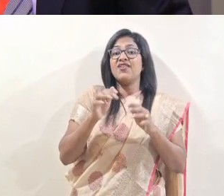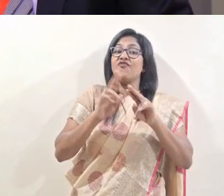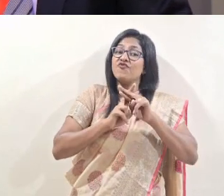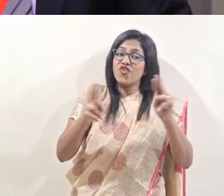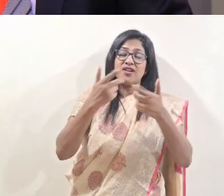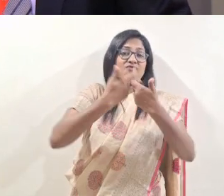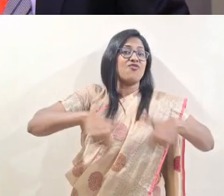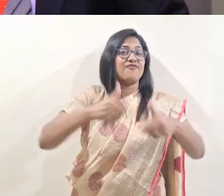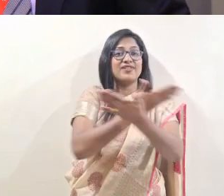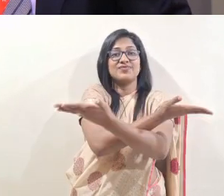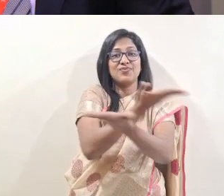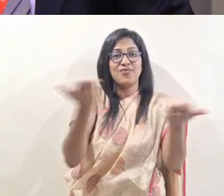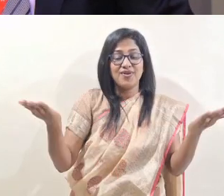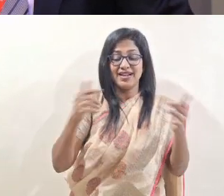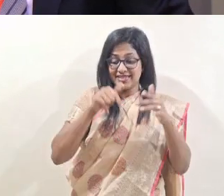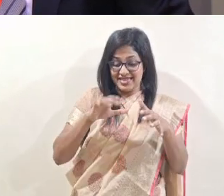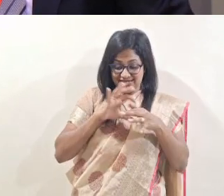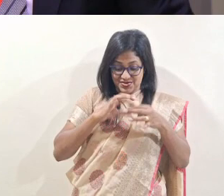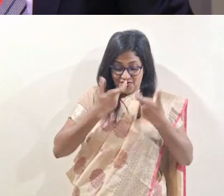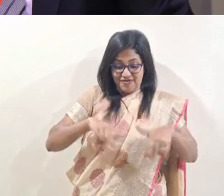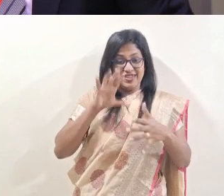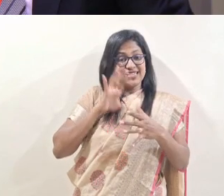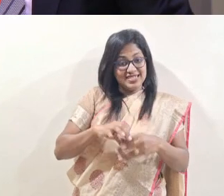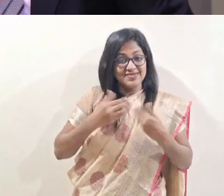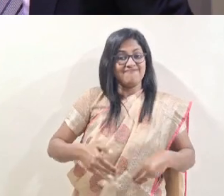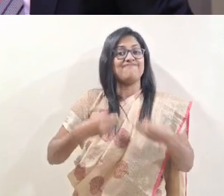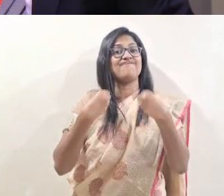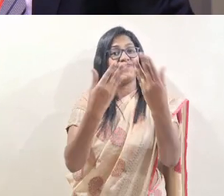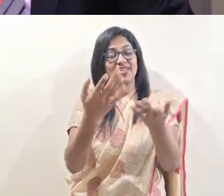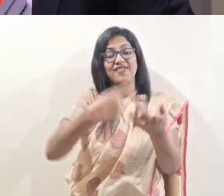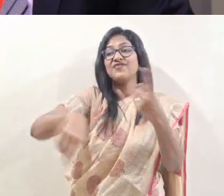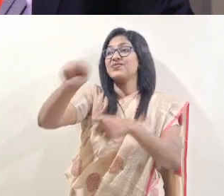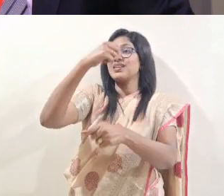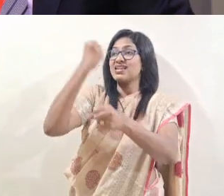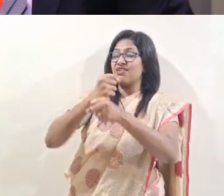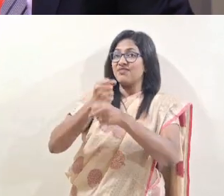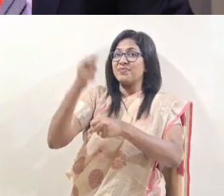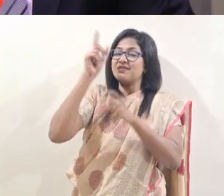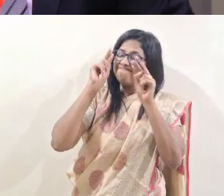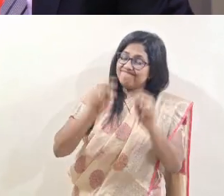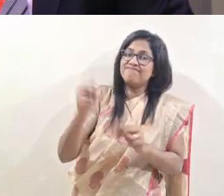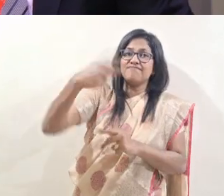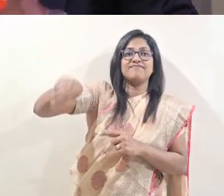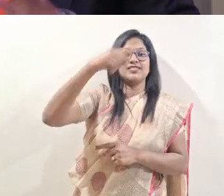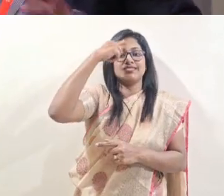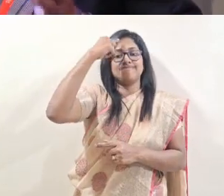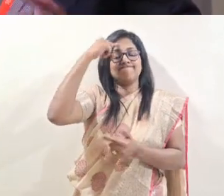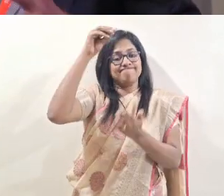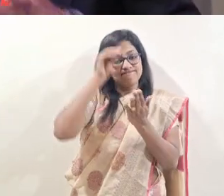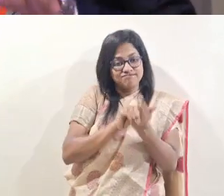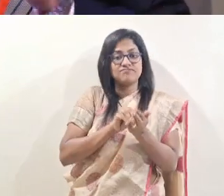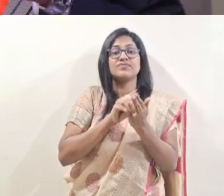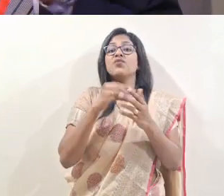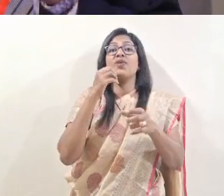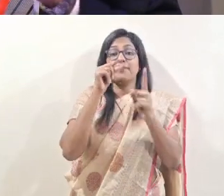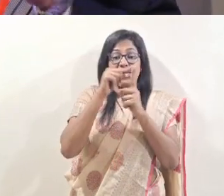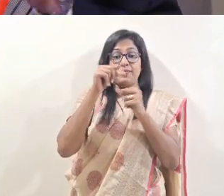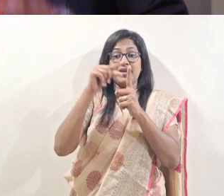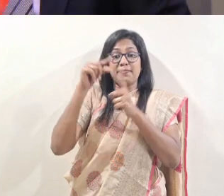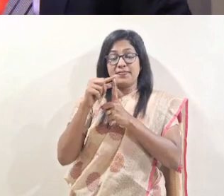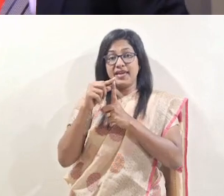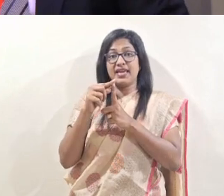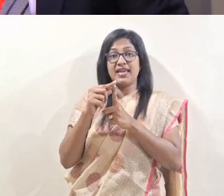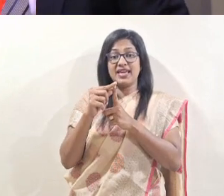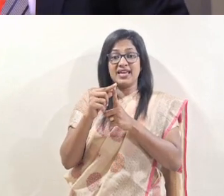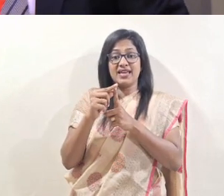forum through this conclave, and the government need to consider this going forward, because PPPs are